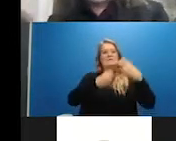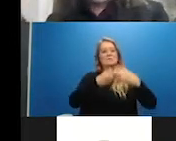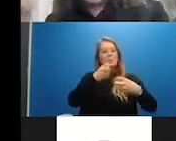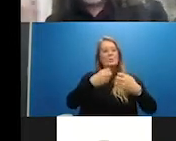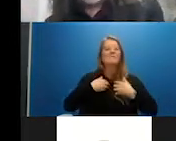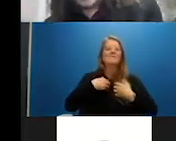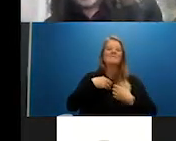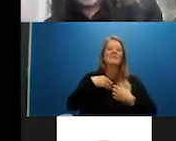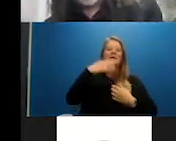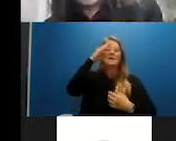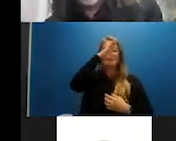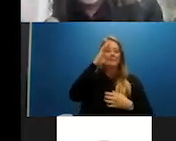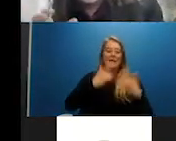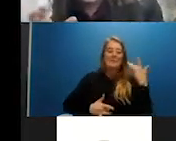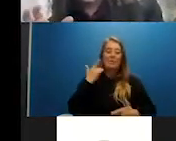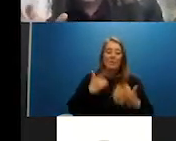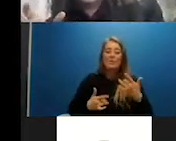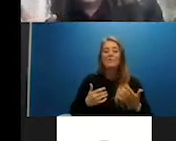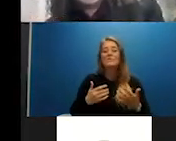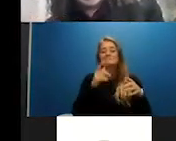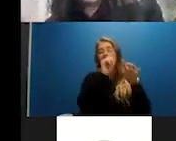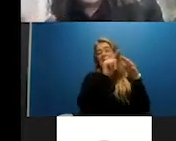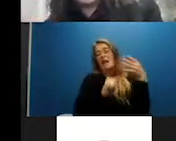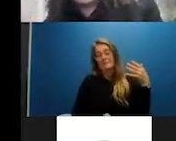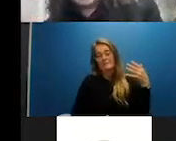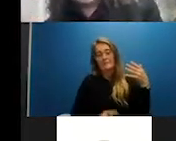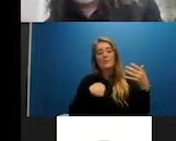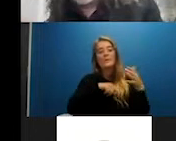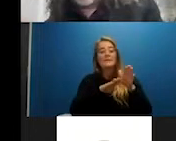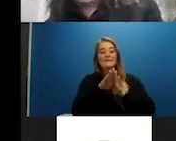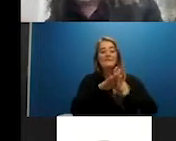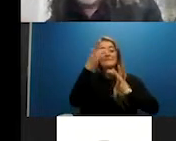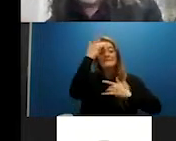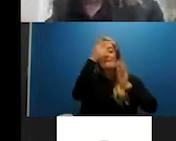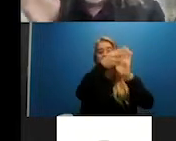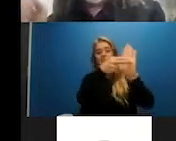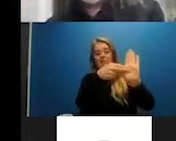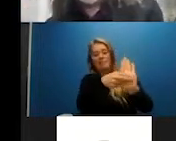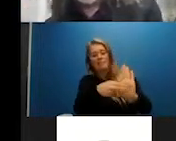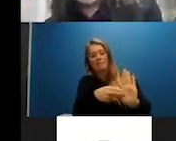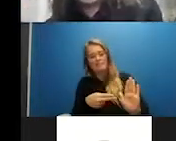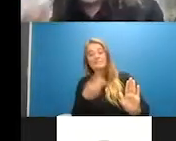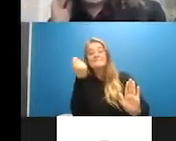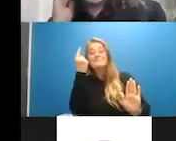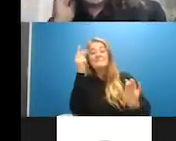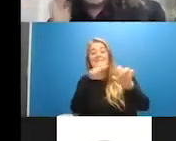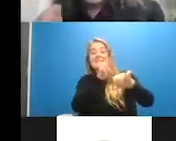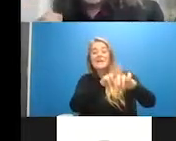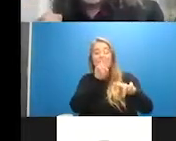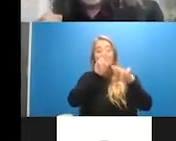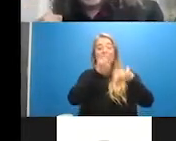You are borderline personality disorder. We create sickness labels to describe natural responses to colonial